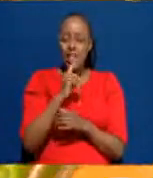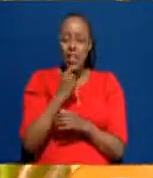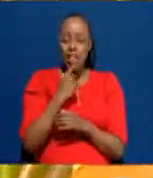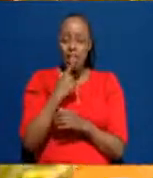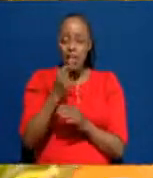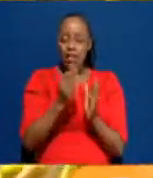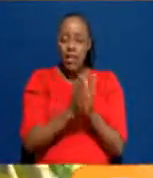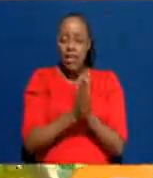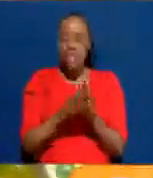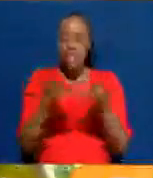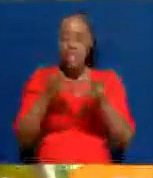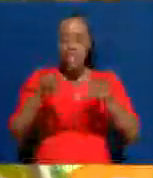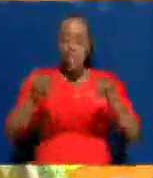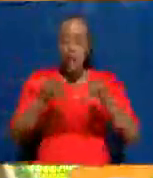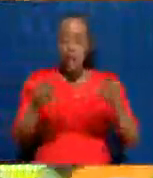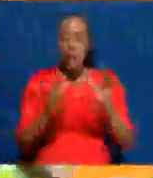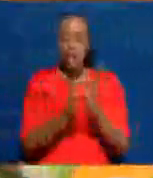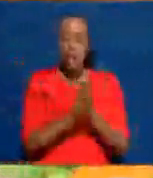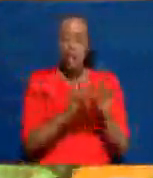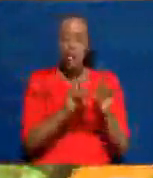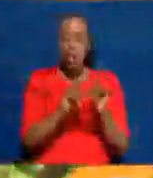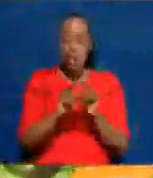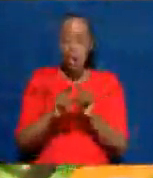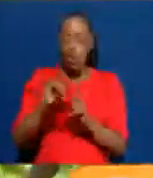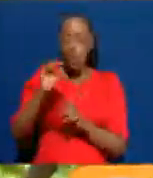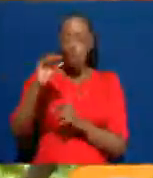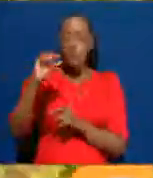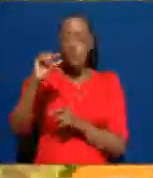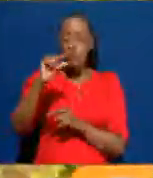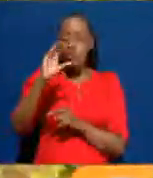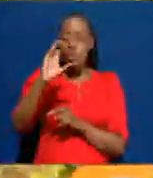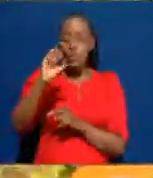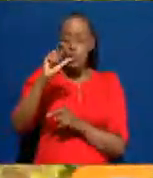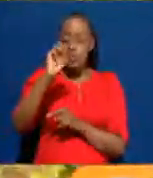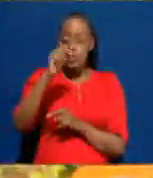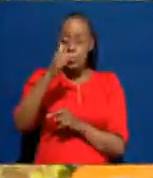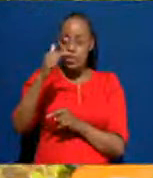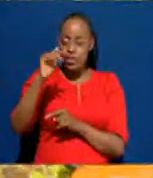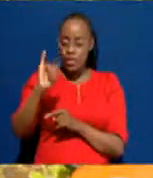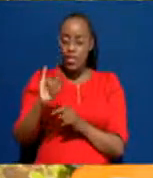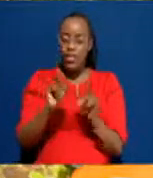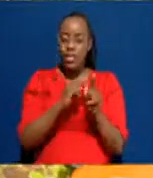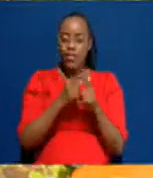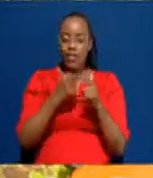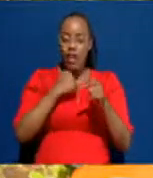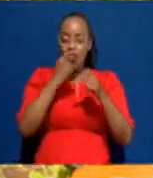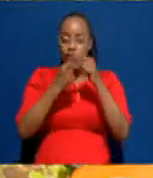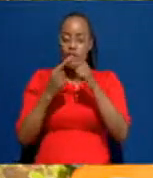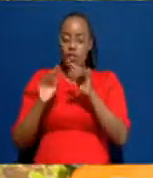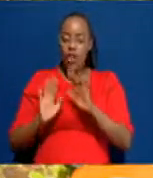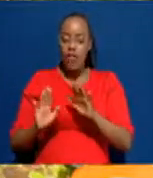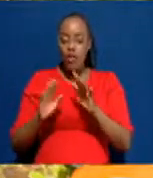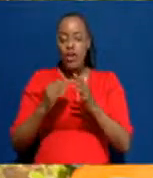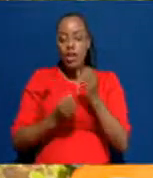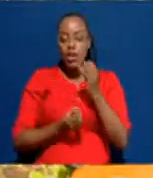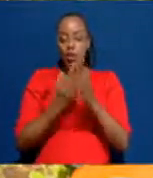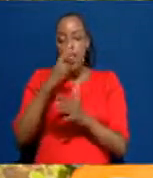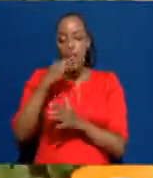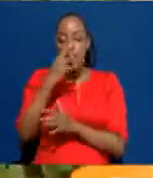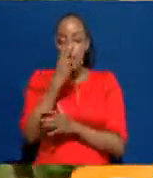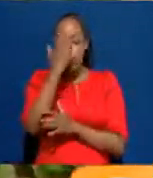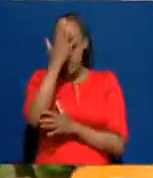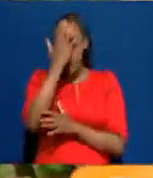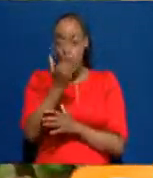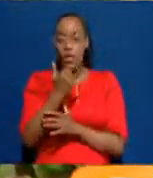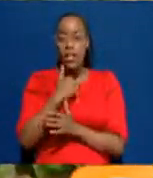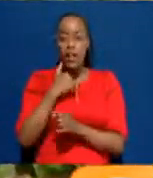courgettes. And then now, during the wet seasons, we grow also a bit of onions. We avoid growing tomatoes because they're going to get a lot